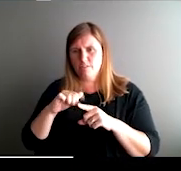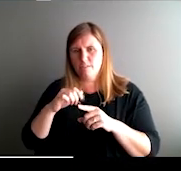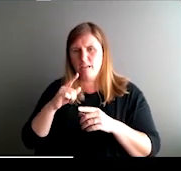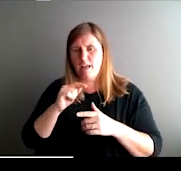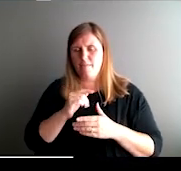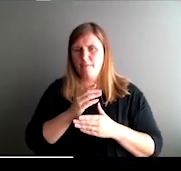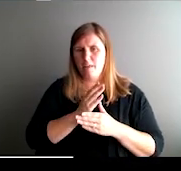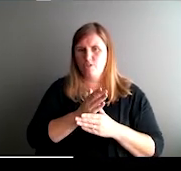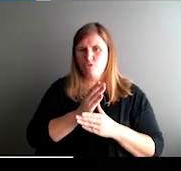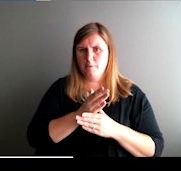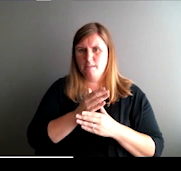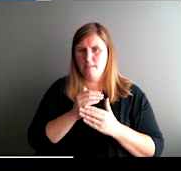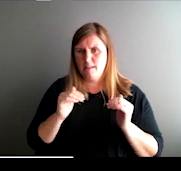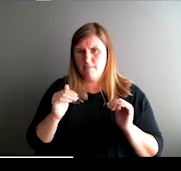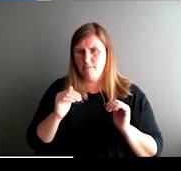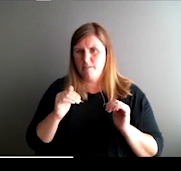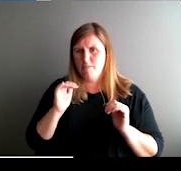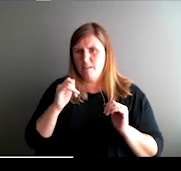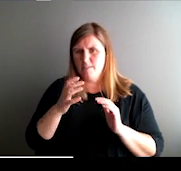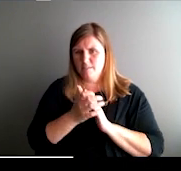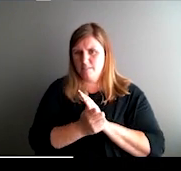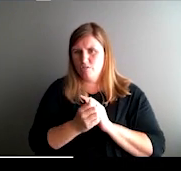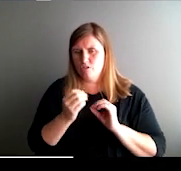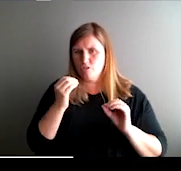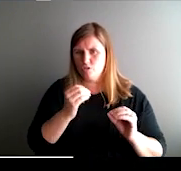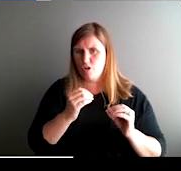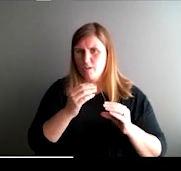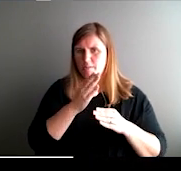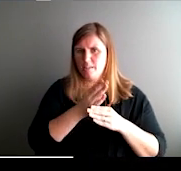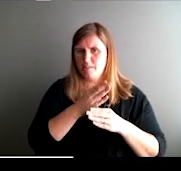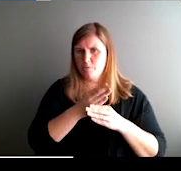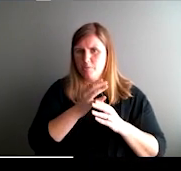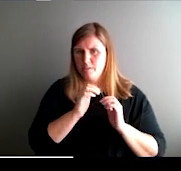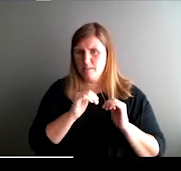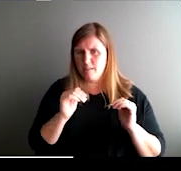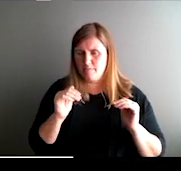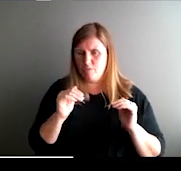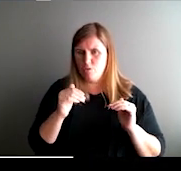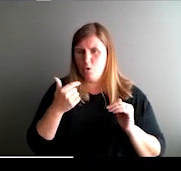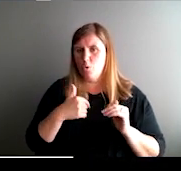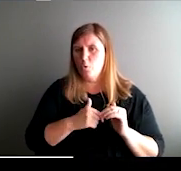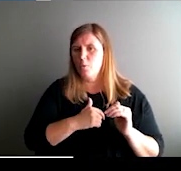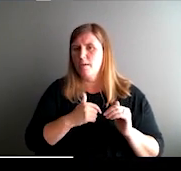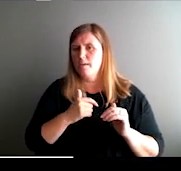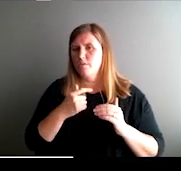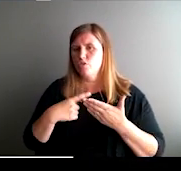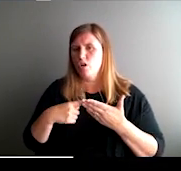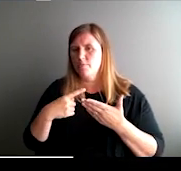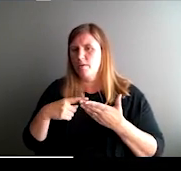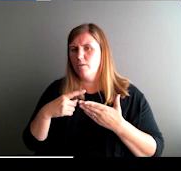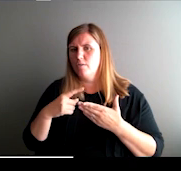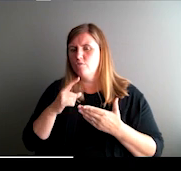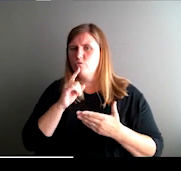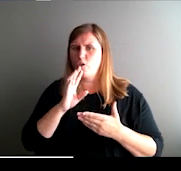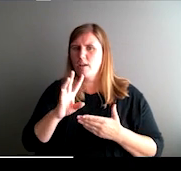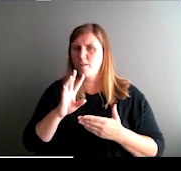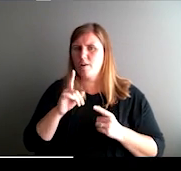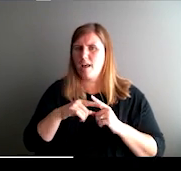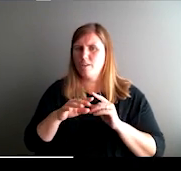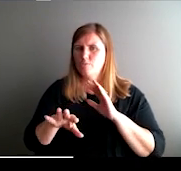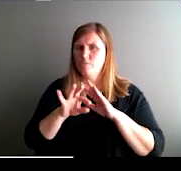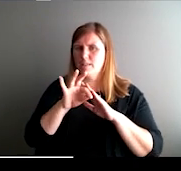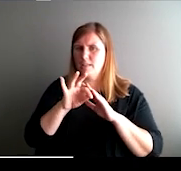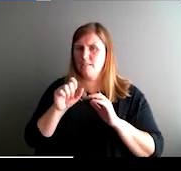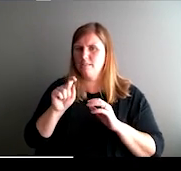intermediate level, normally this is a skill that's taught at the intermediate level. We talked a little bit about the idea of talking out loud as you select